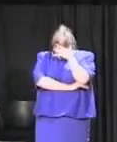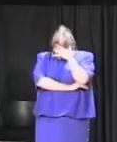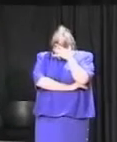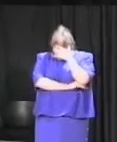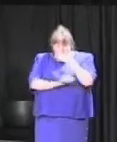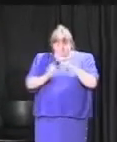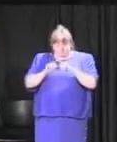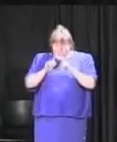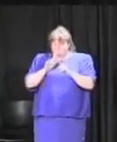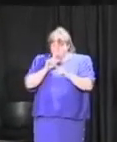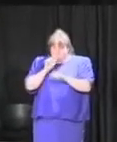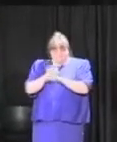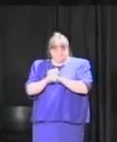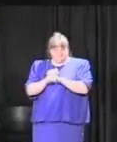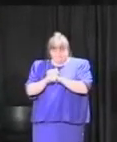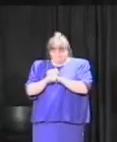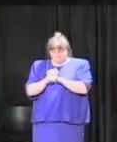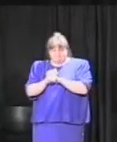but he did.